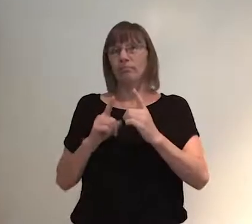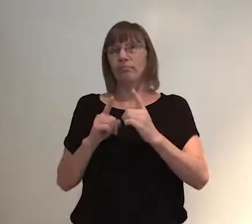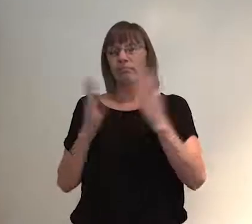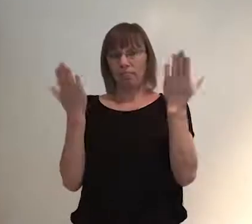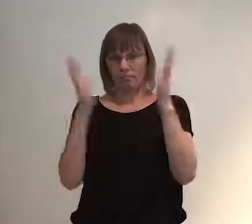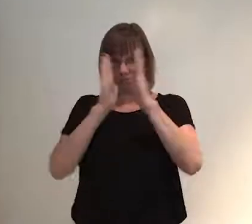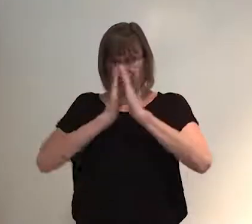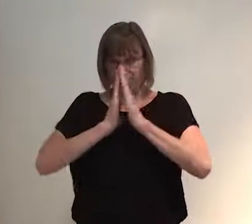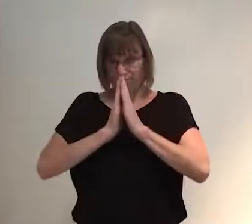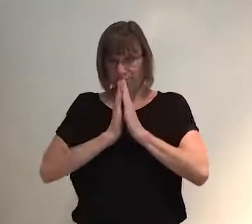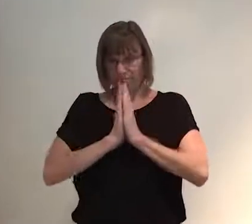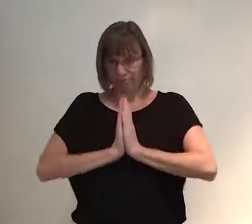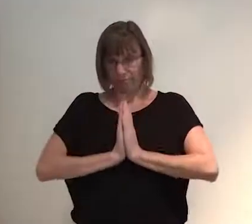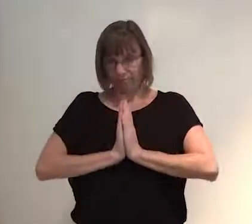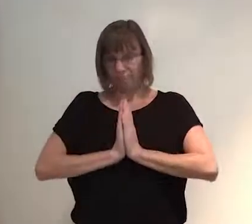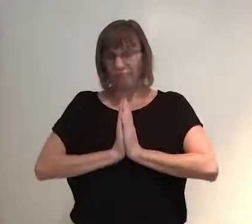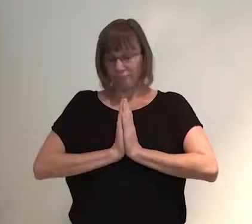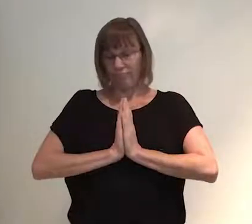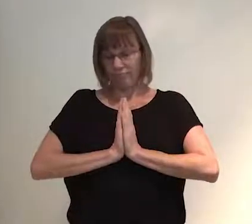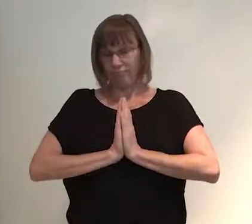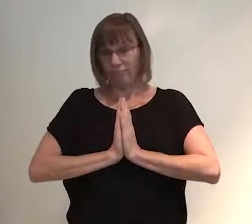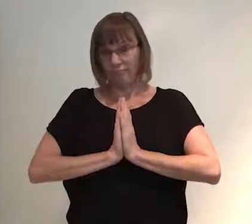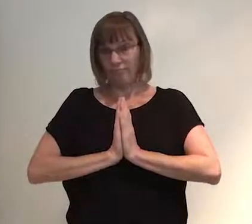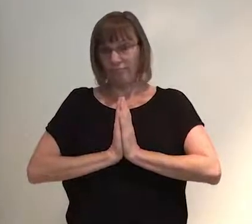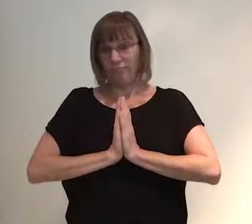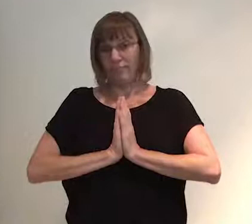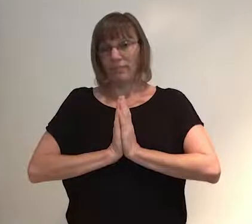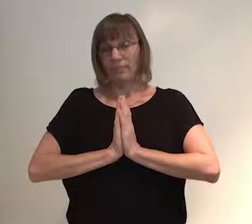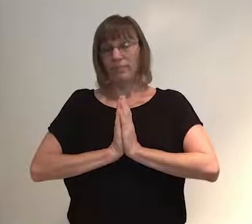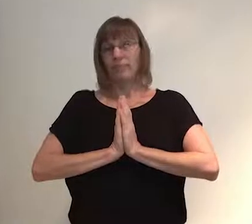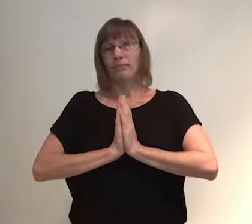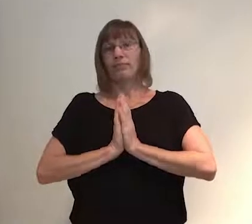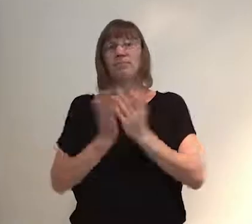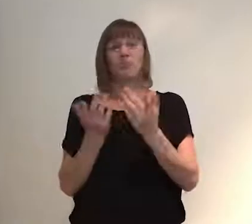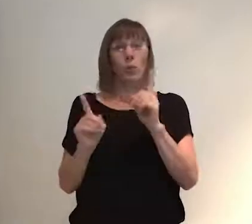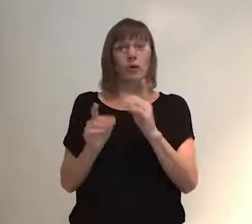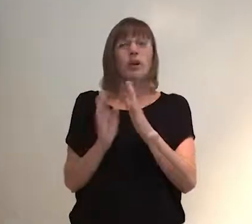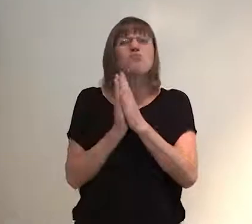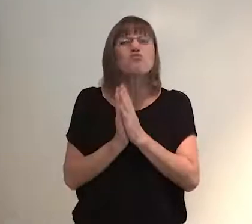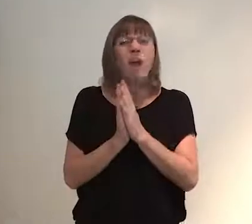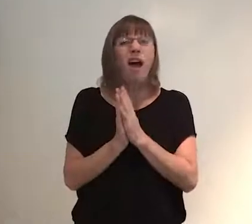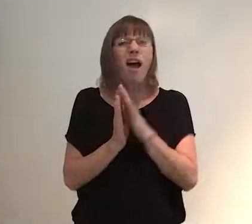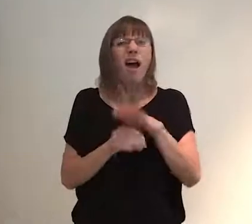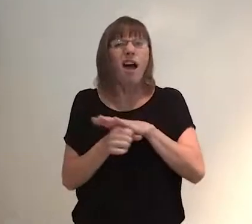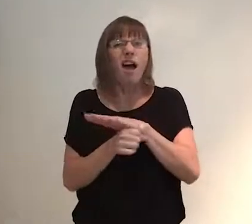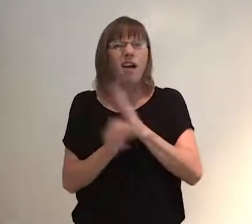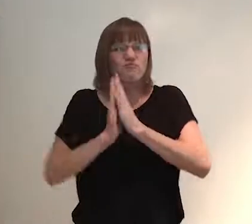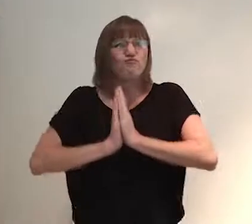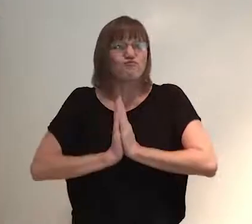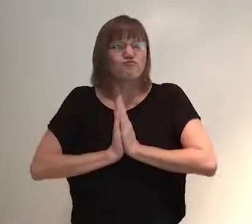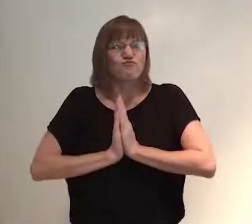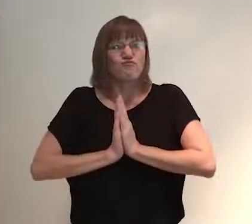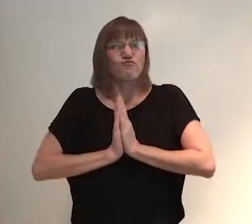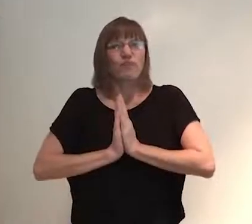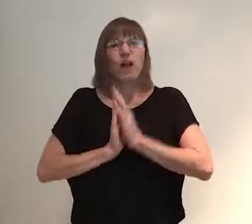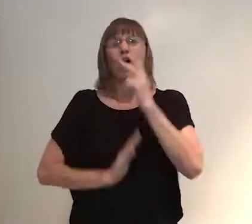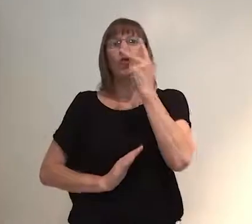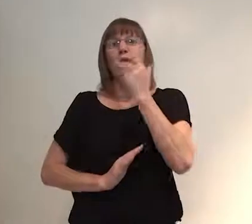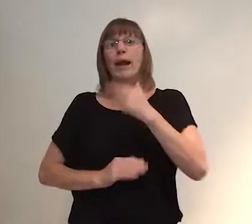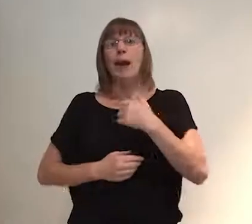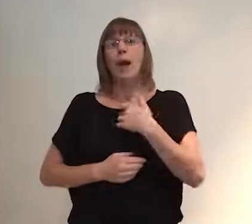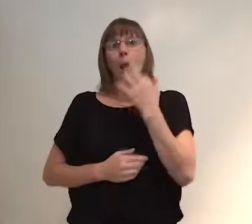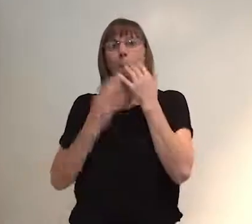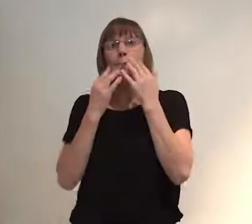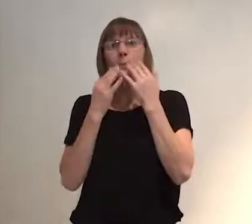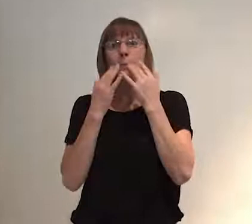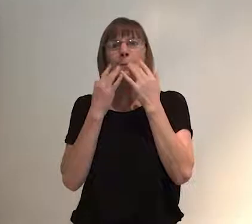And then we're going to bring the hands together in something called Anjali Mudra in front of the chest, which is a prayer position in front of the chest. And we'll take